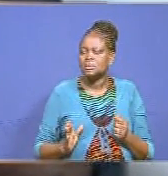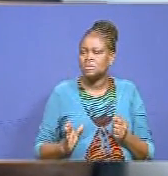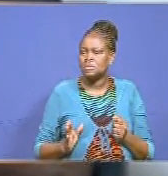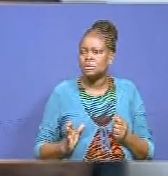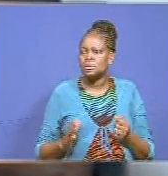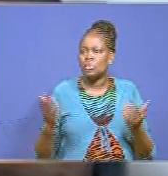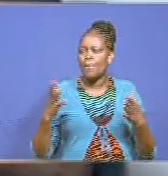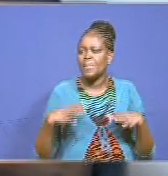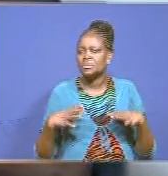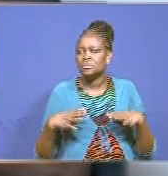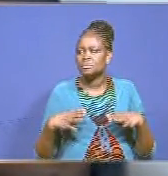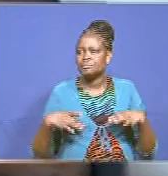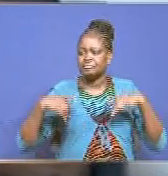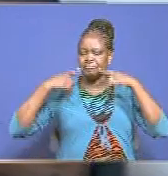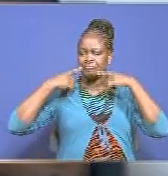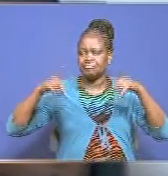Where somebody